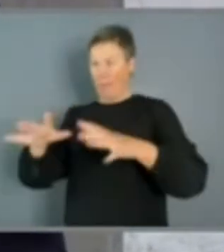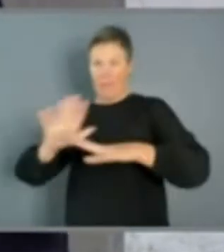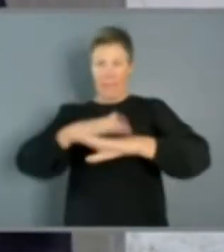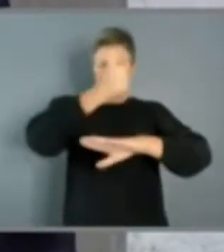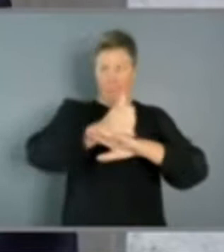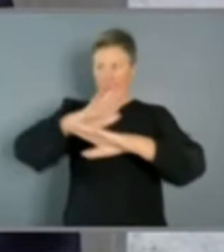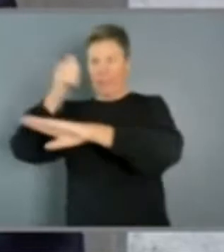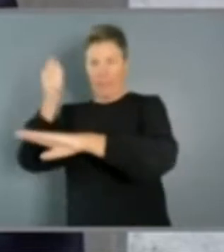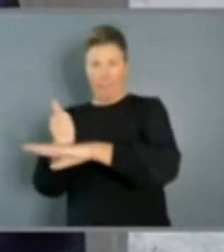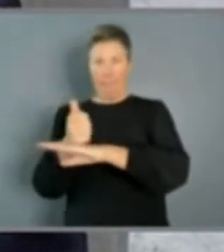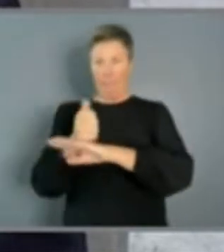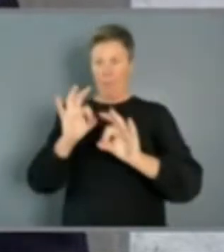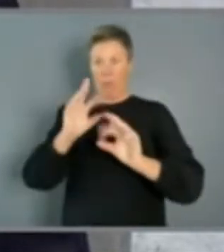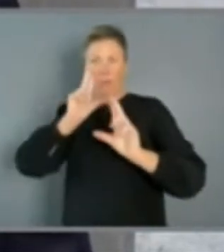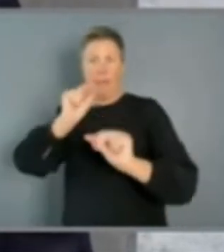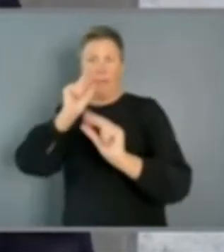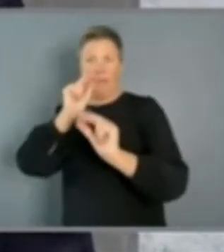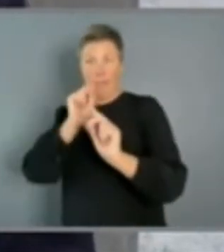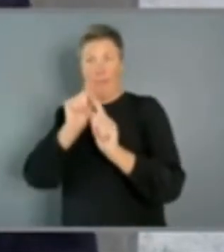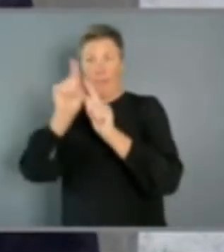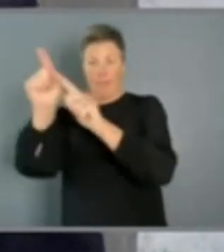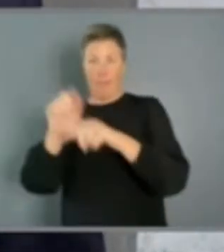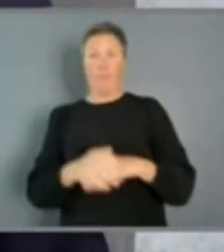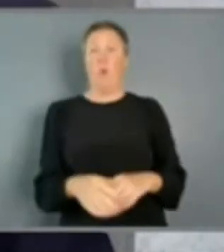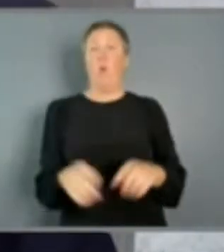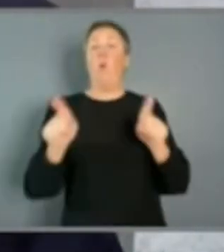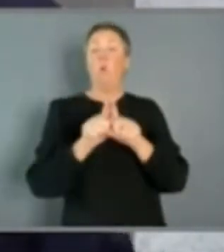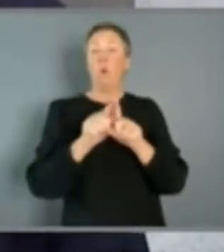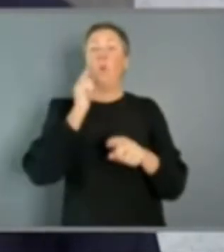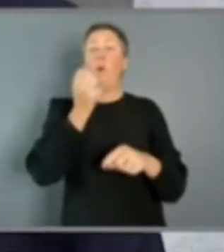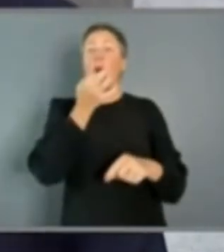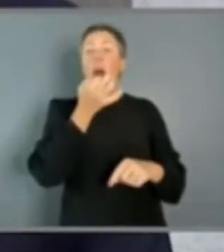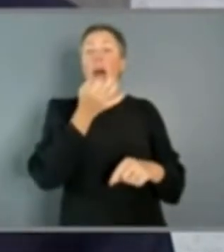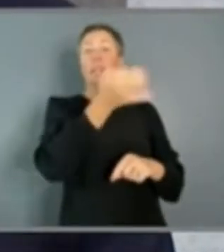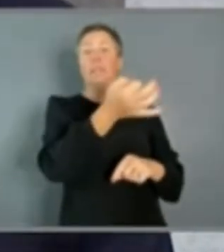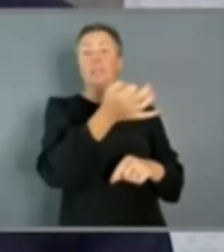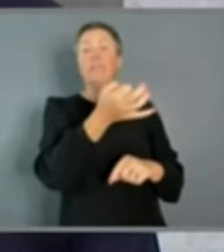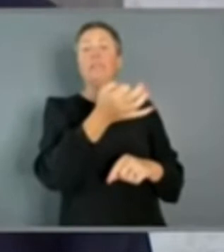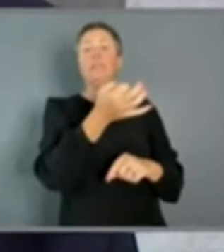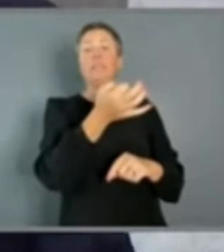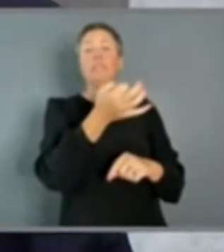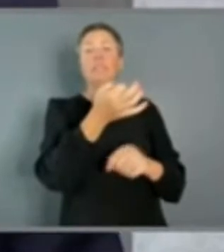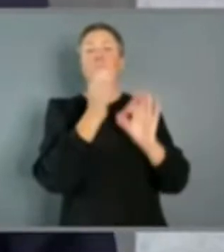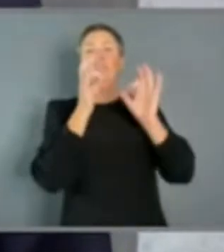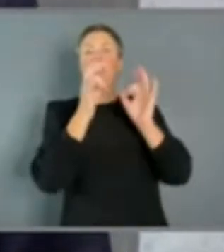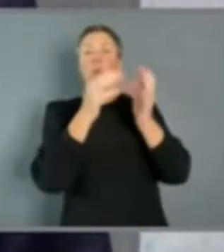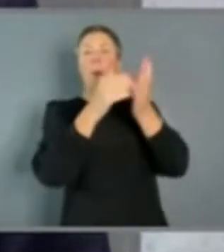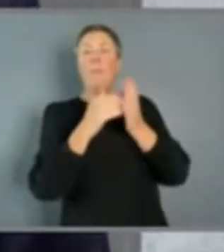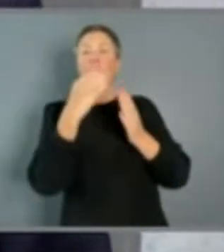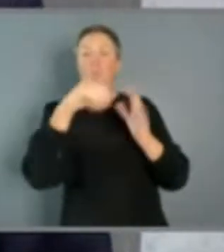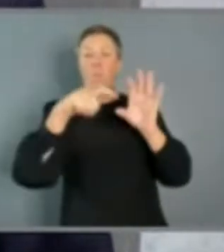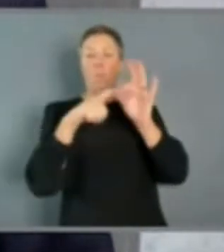team in coming weeks. We will also be seeking the assistance, pursuant to the Quad meeting we had last weekend, from our Quad